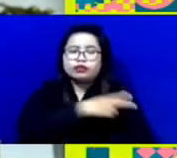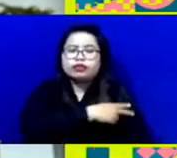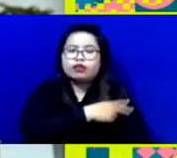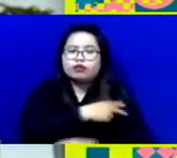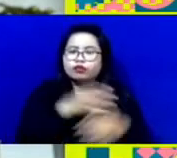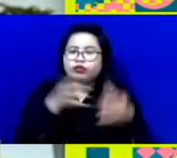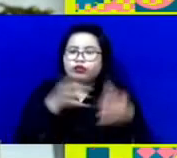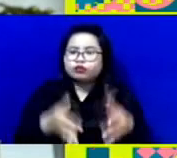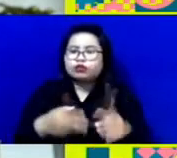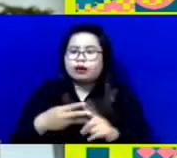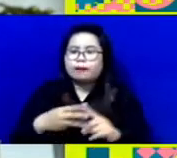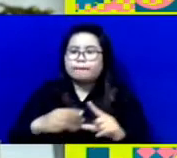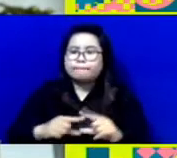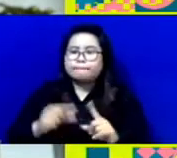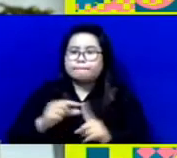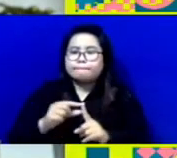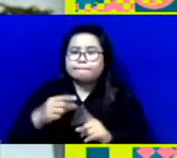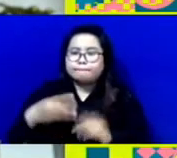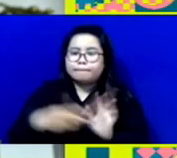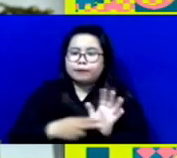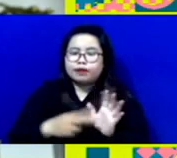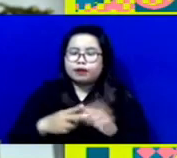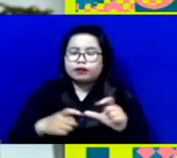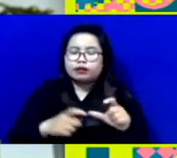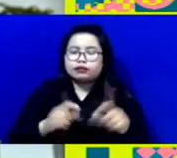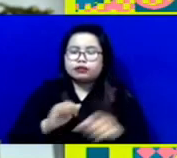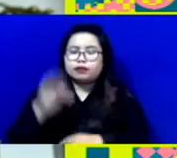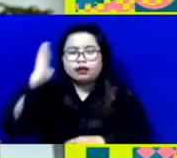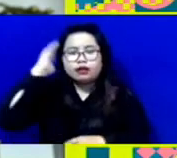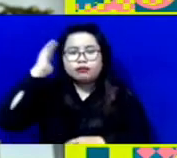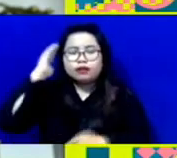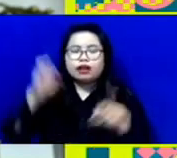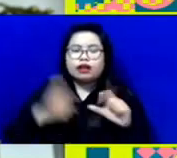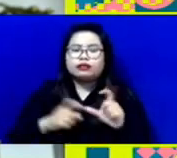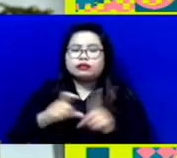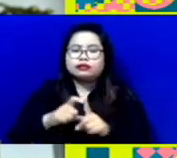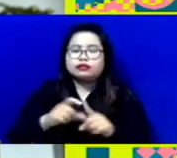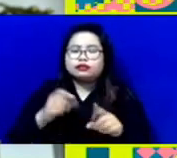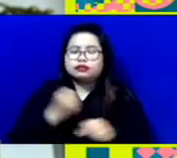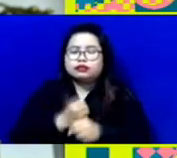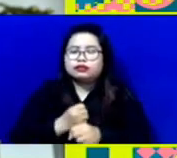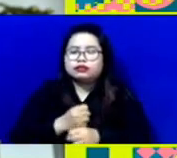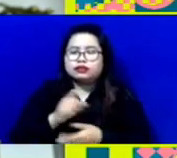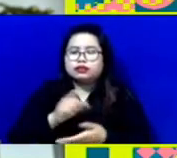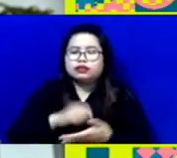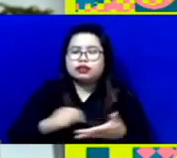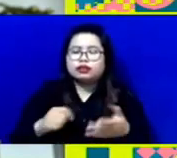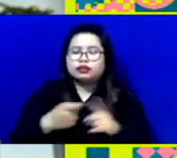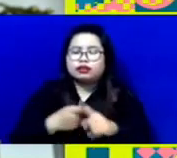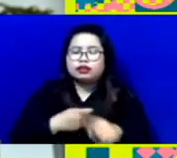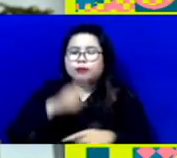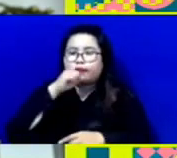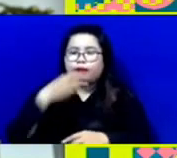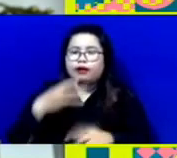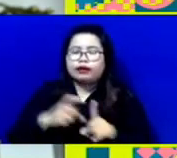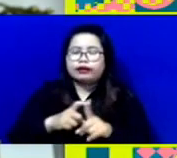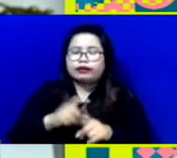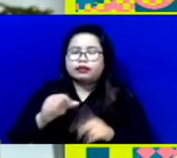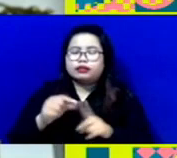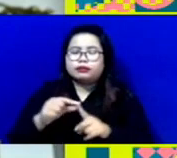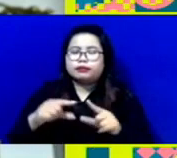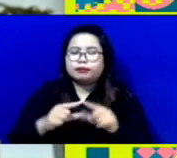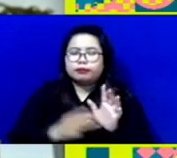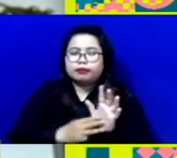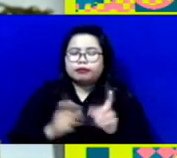SDG Secretariat. Yang kami hormati Bapak Edi Priyopam Budi, Indonesia G20 Co-Sherpa